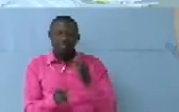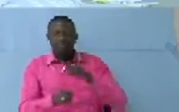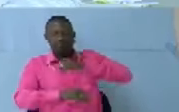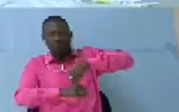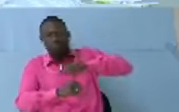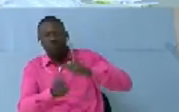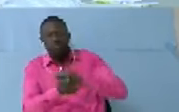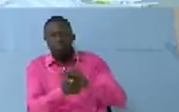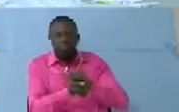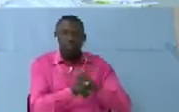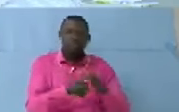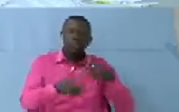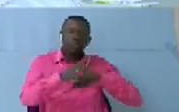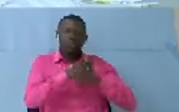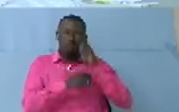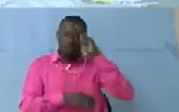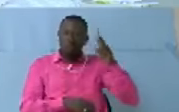Many were